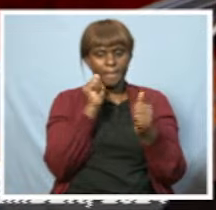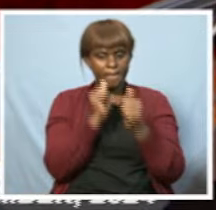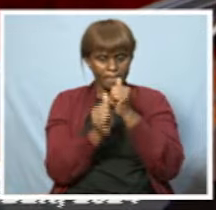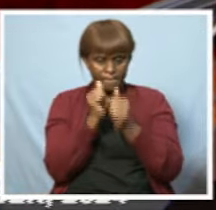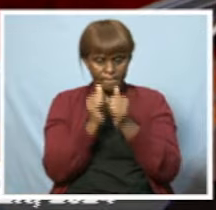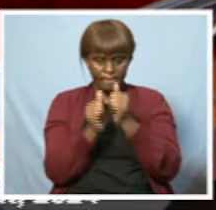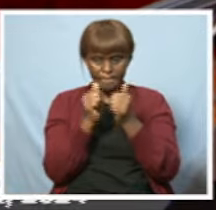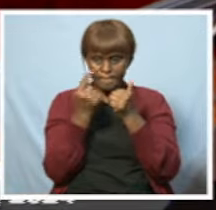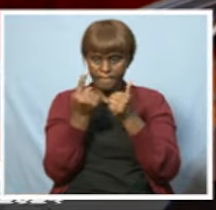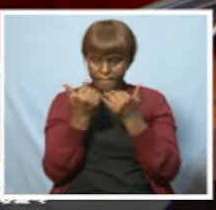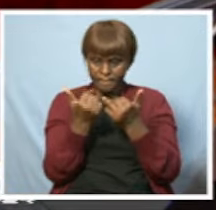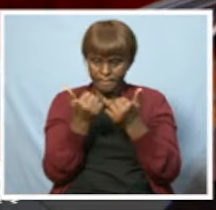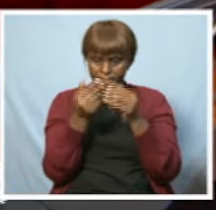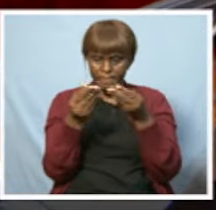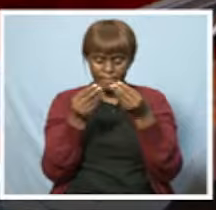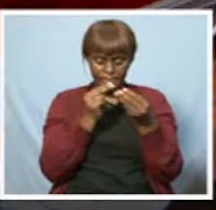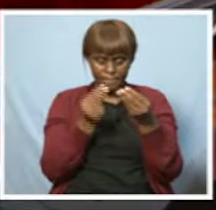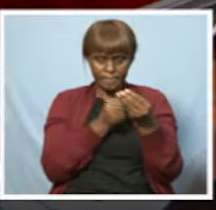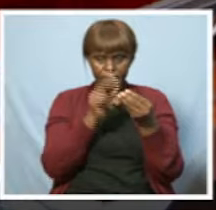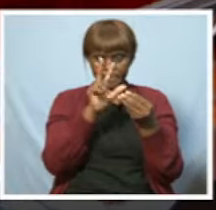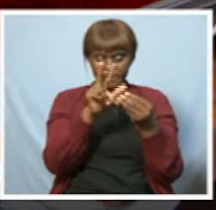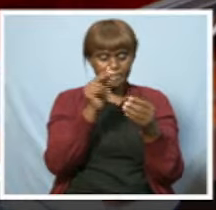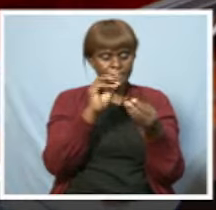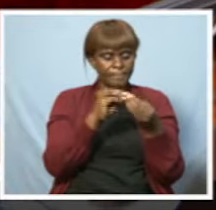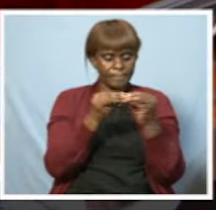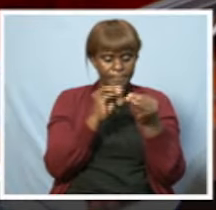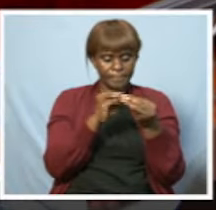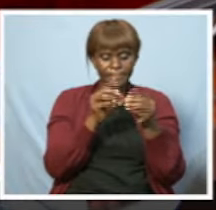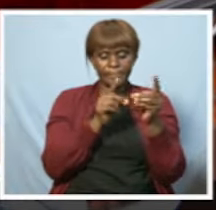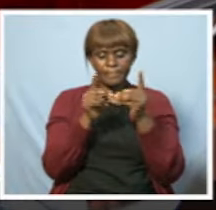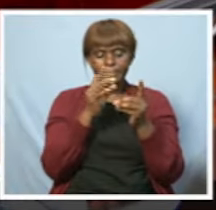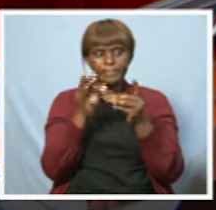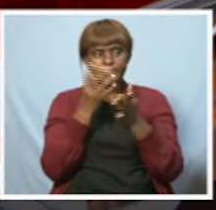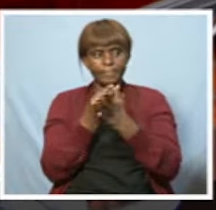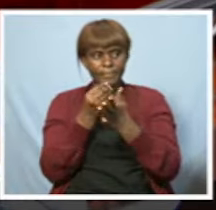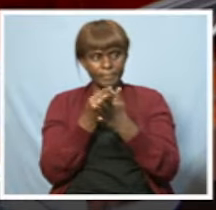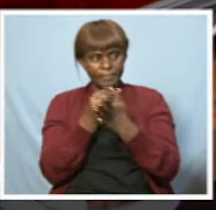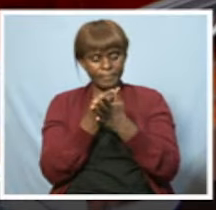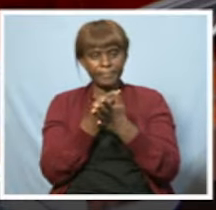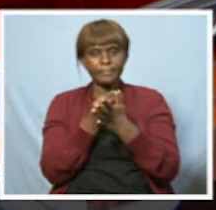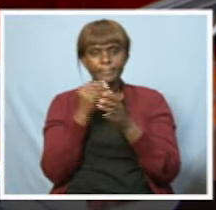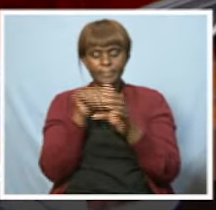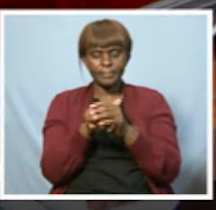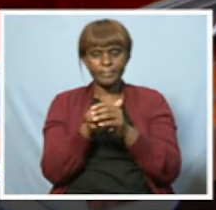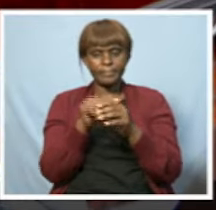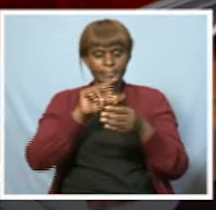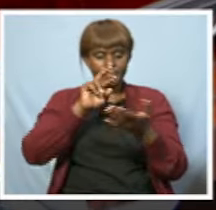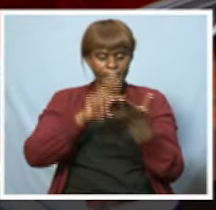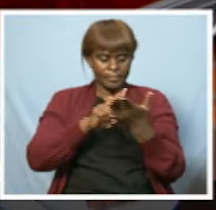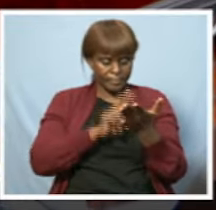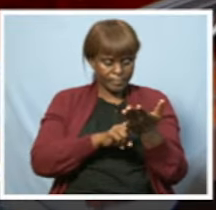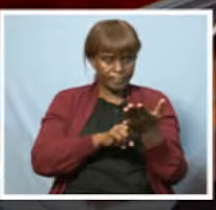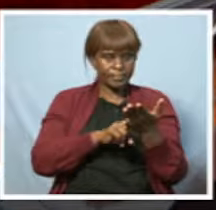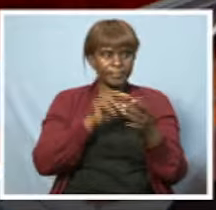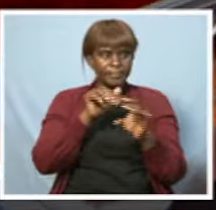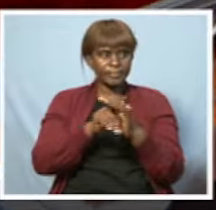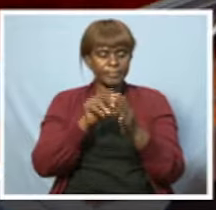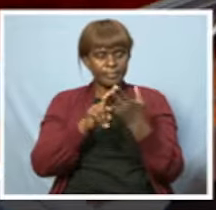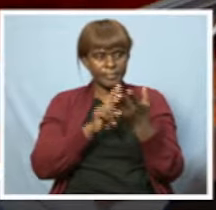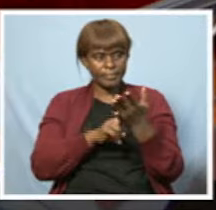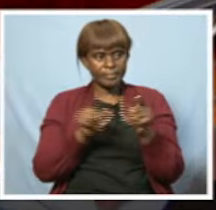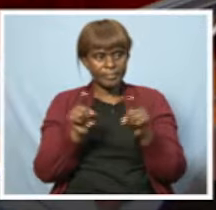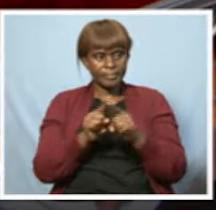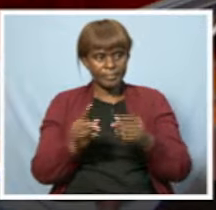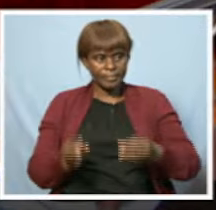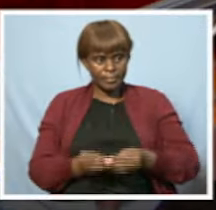which one now? You have given us three figures. Director of Finance, in the minutes, the